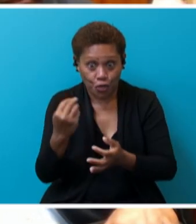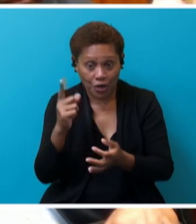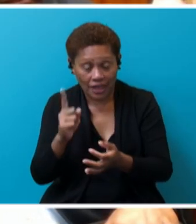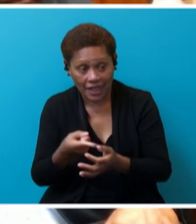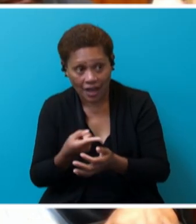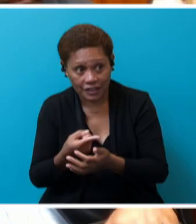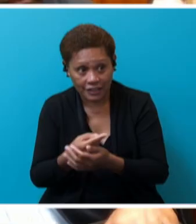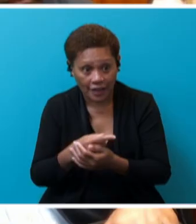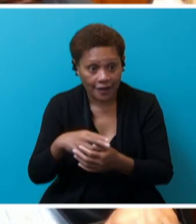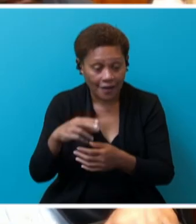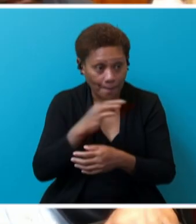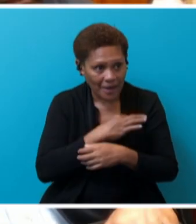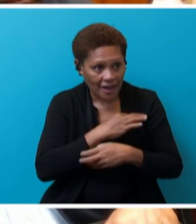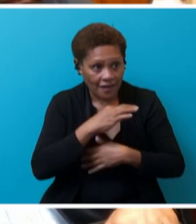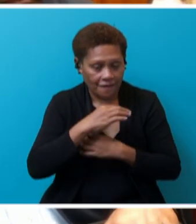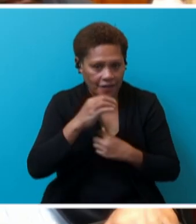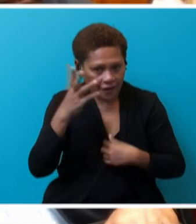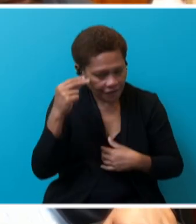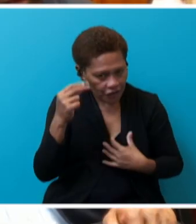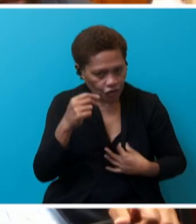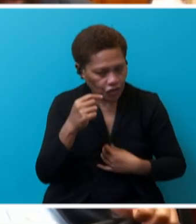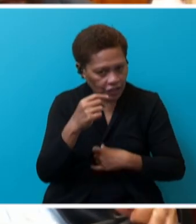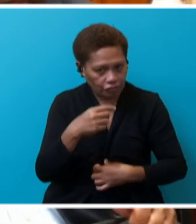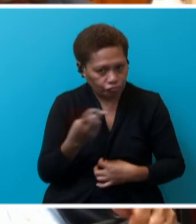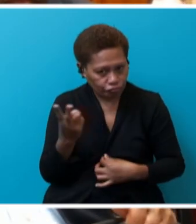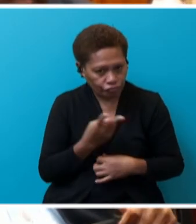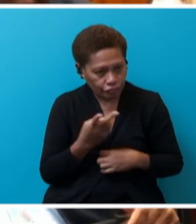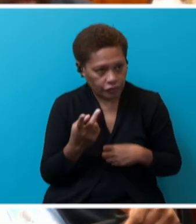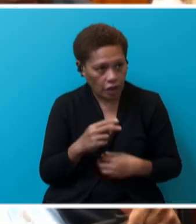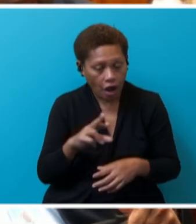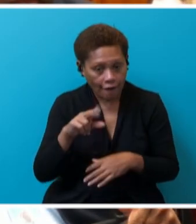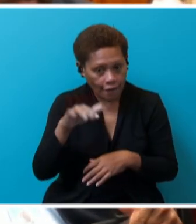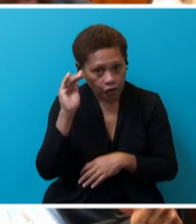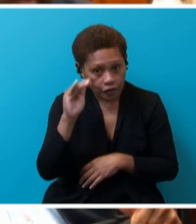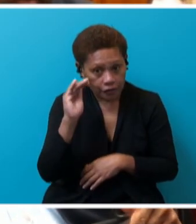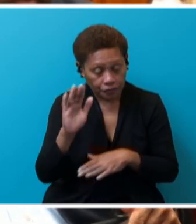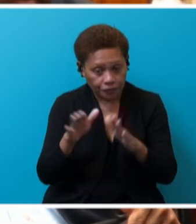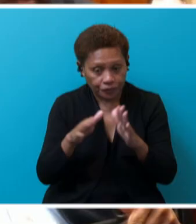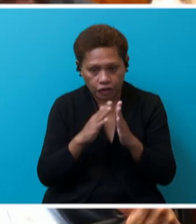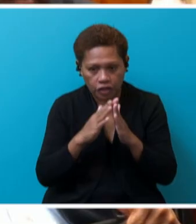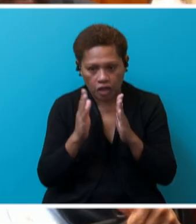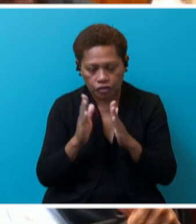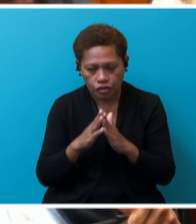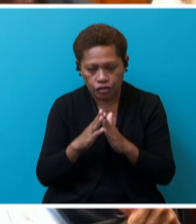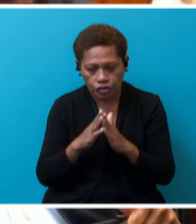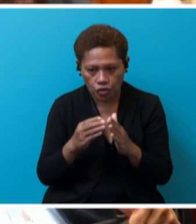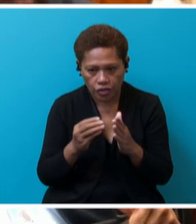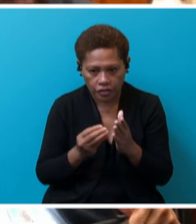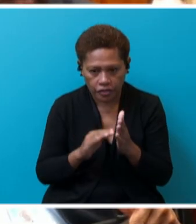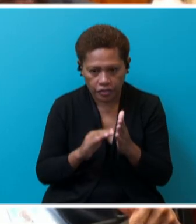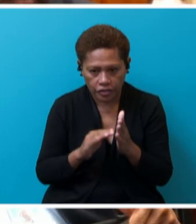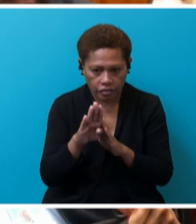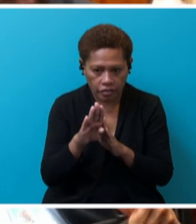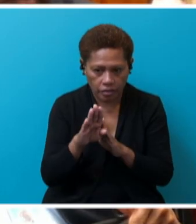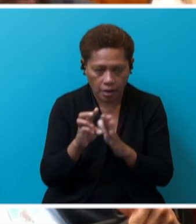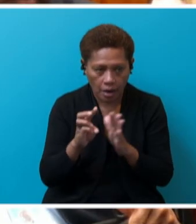fellow Fijians in Numberwal and surrounding communities, laying the foundation for future township growth. In the Western Division, Malacca